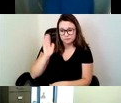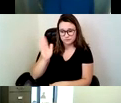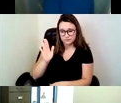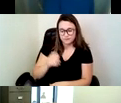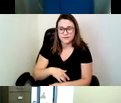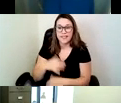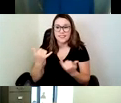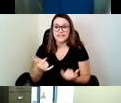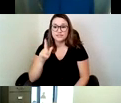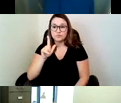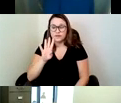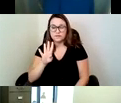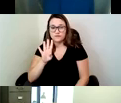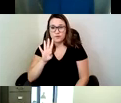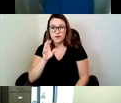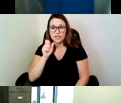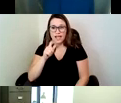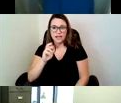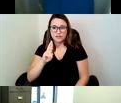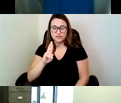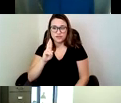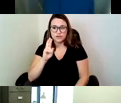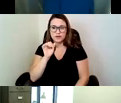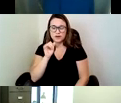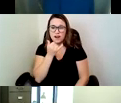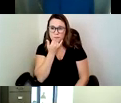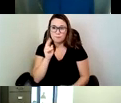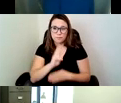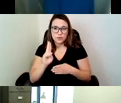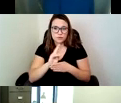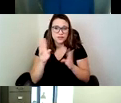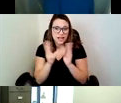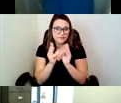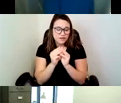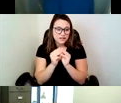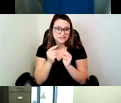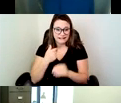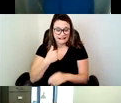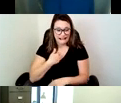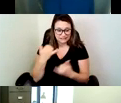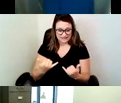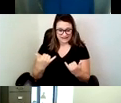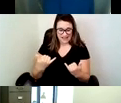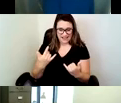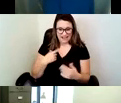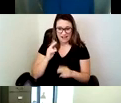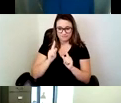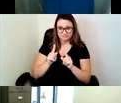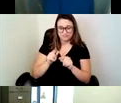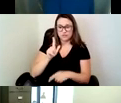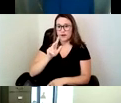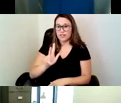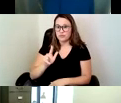Abuse Conference, and I have today been to 23 of them. So